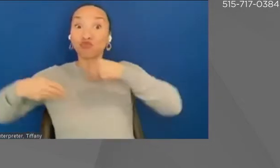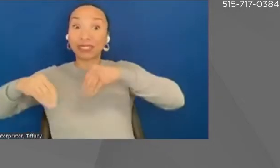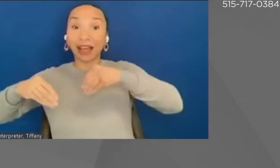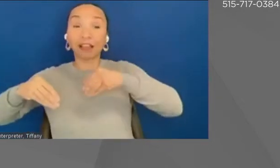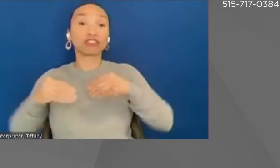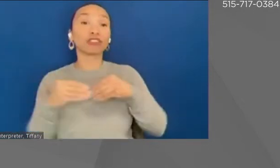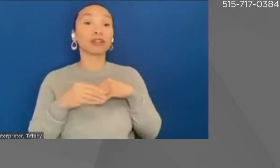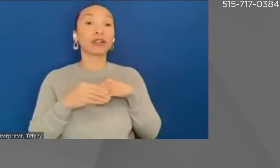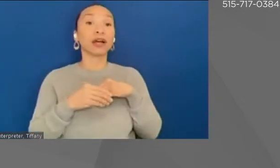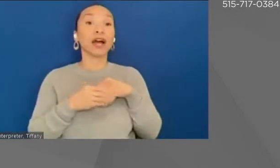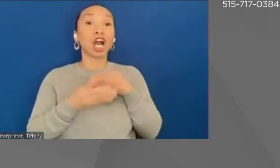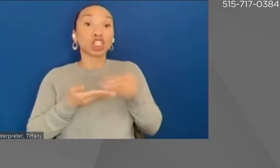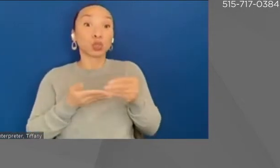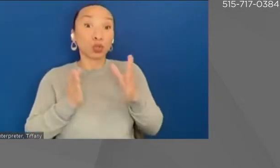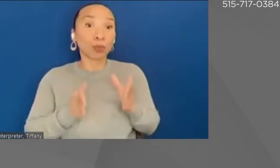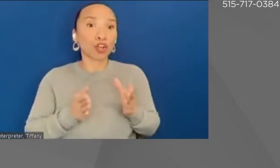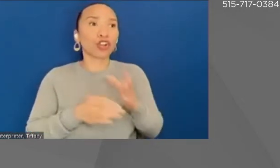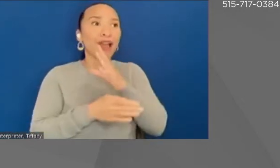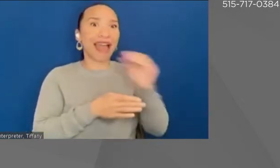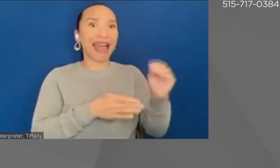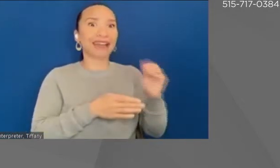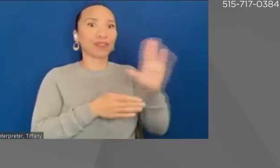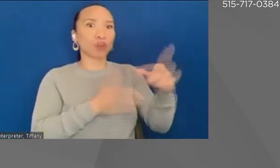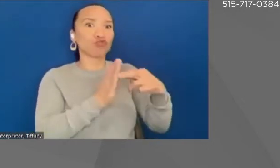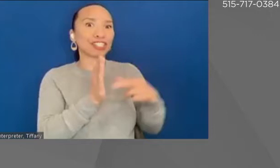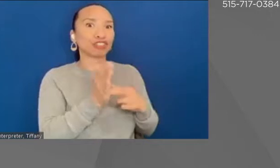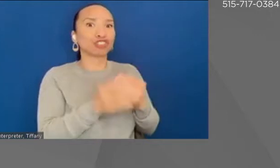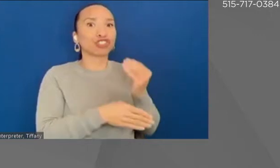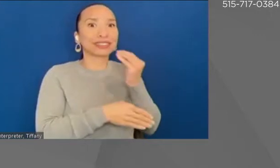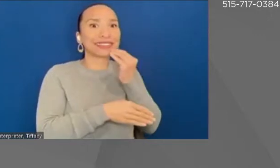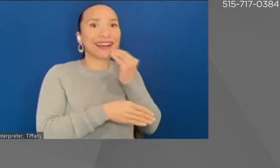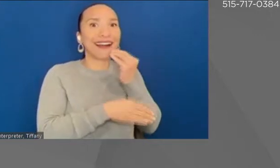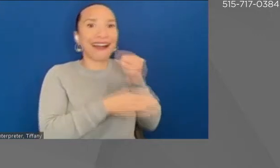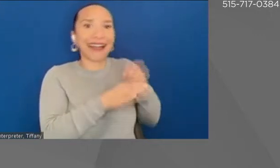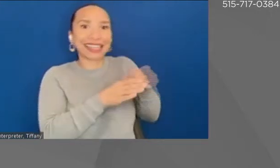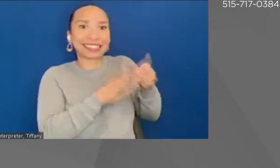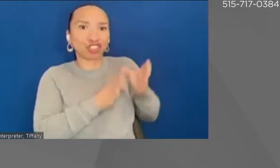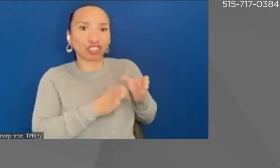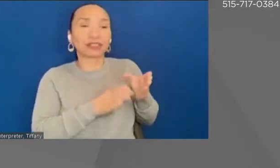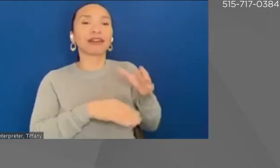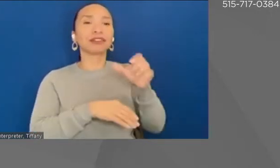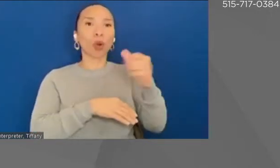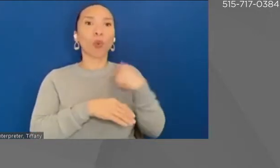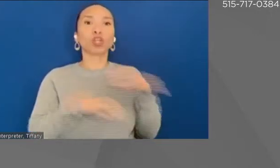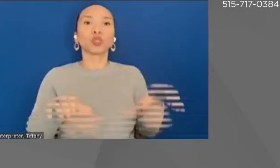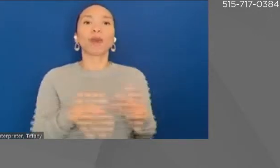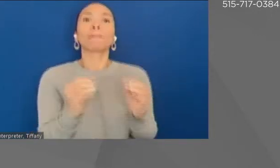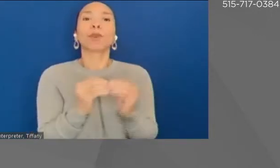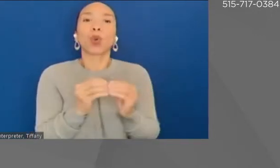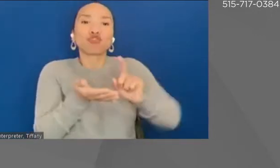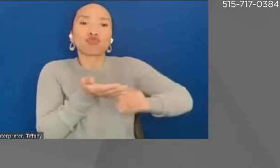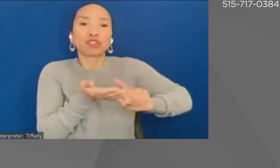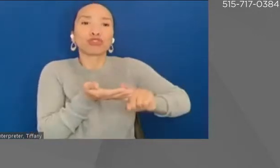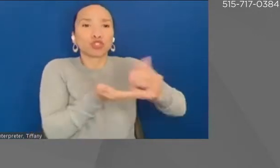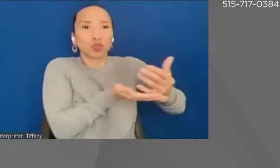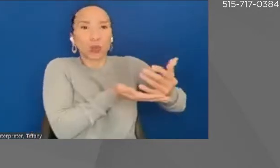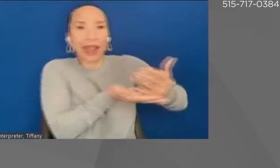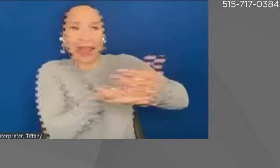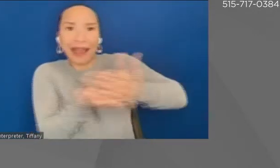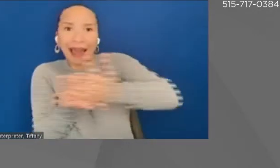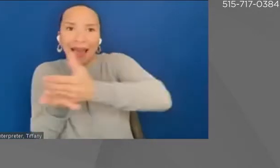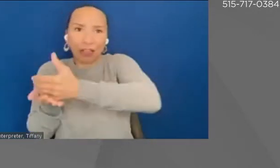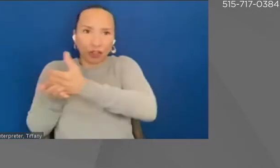the registered dietitians leading these programs. And so right now we're doing additional research to really gather the perception of